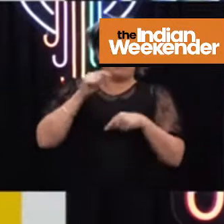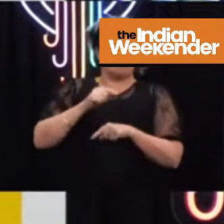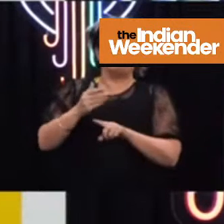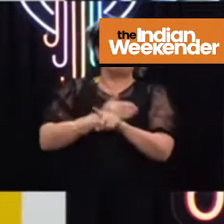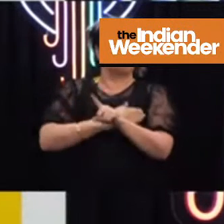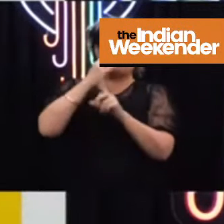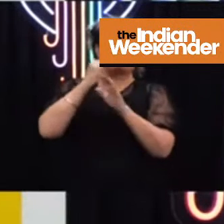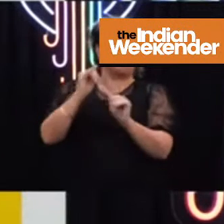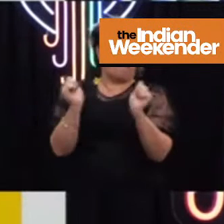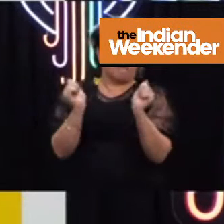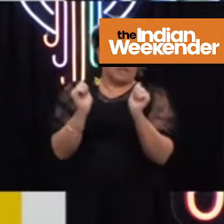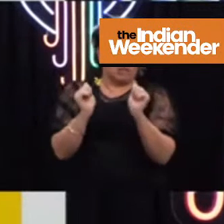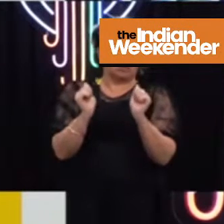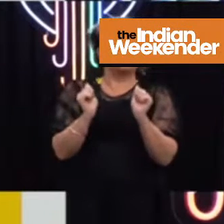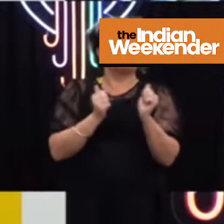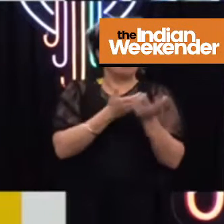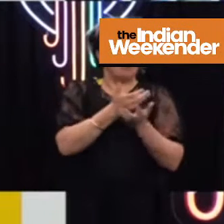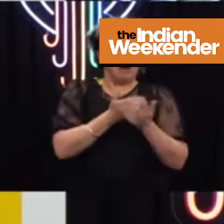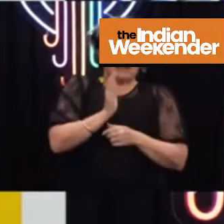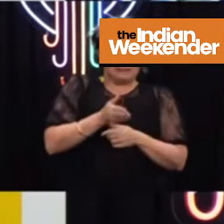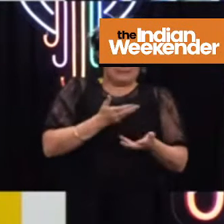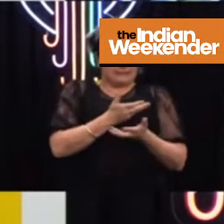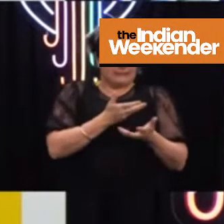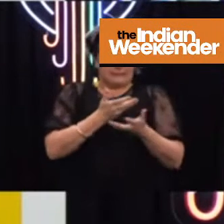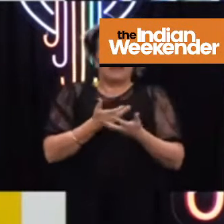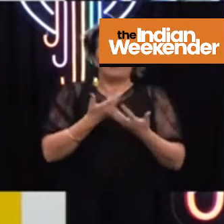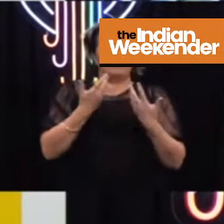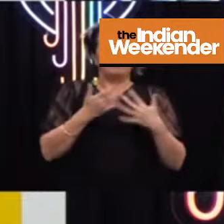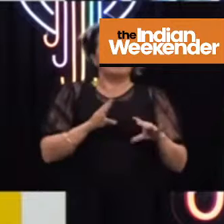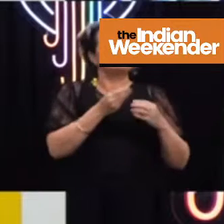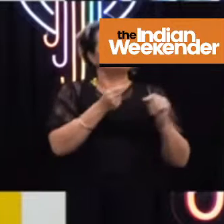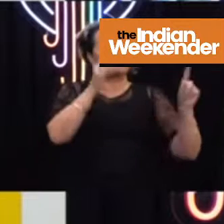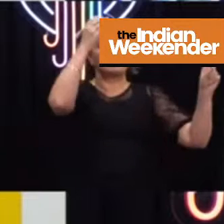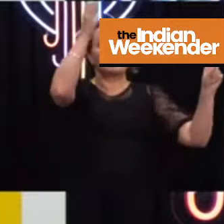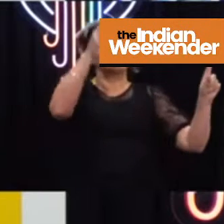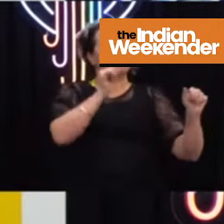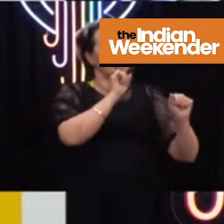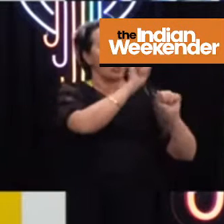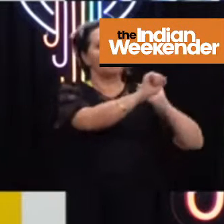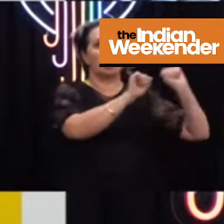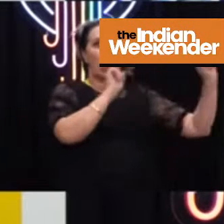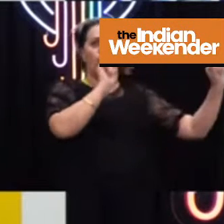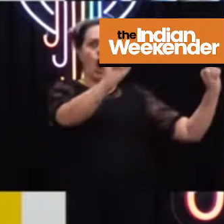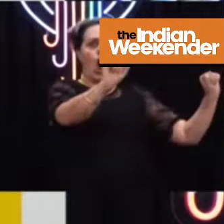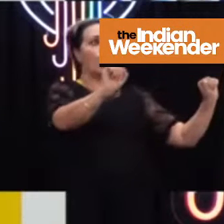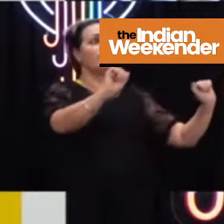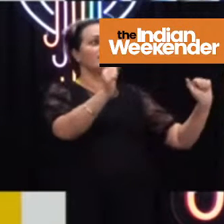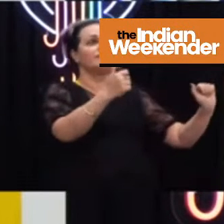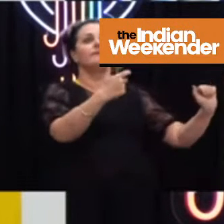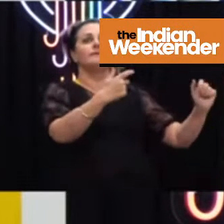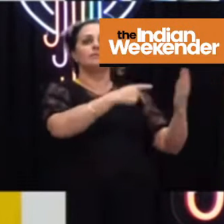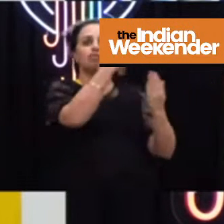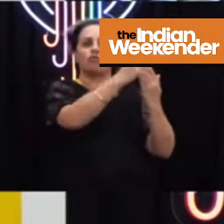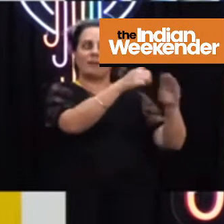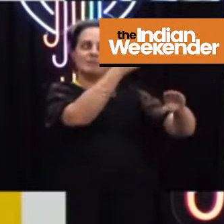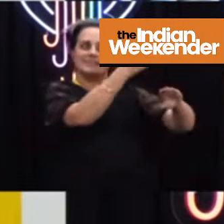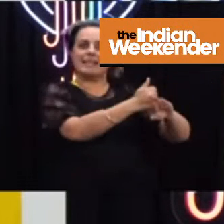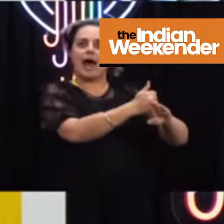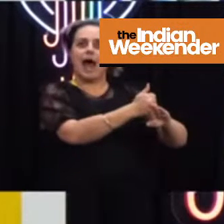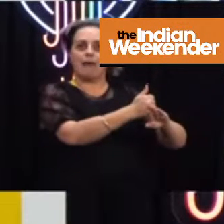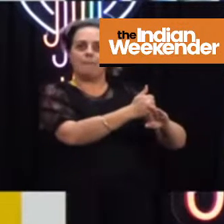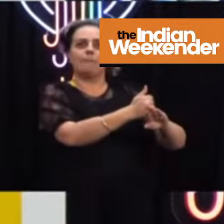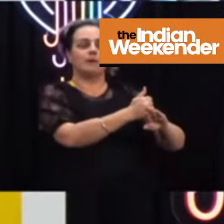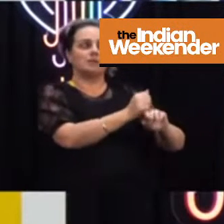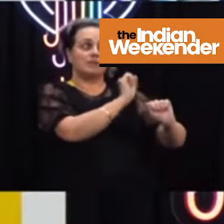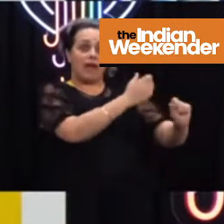different stages, different countries then engaged in rollouts depending on their comfort level with where those trials were at and